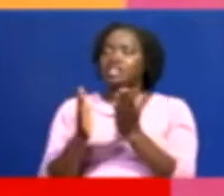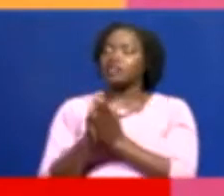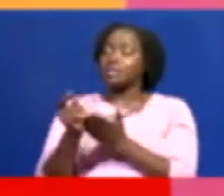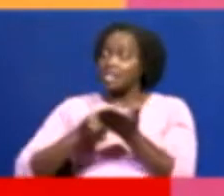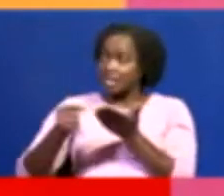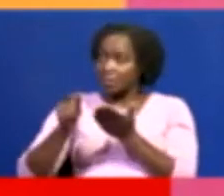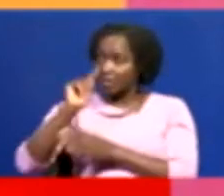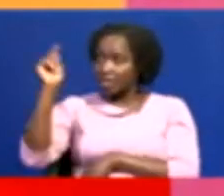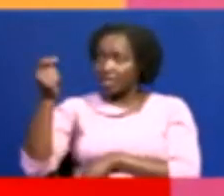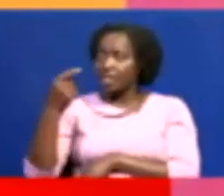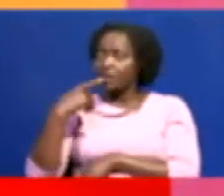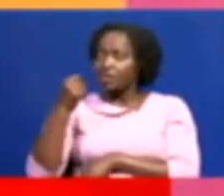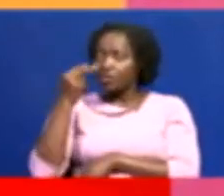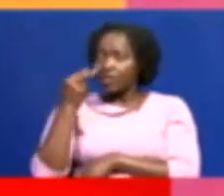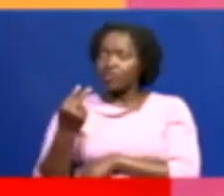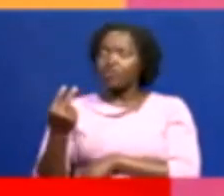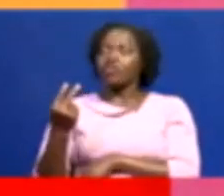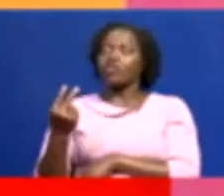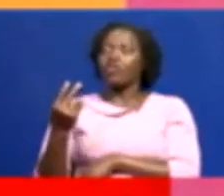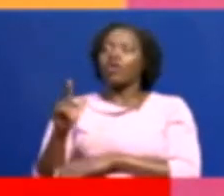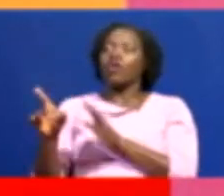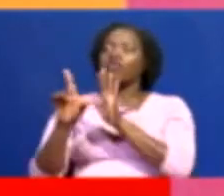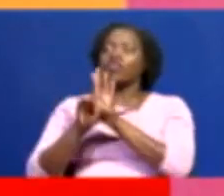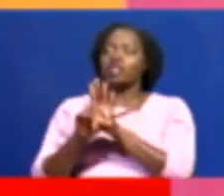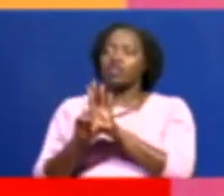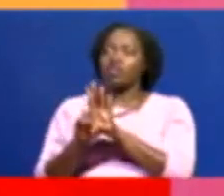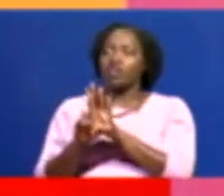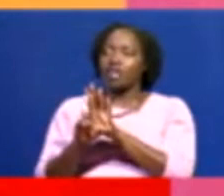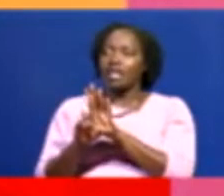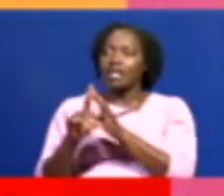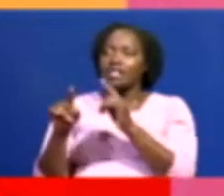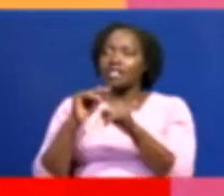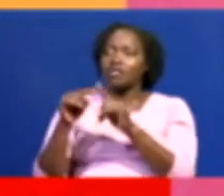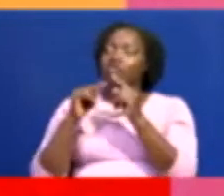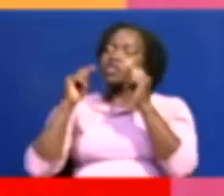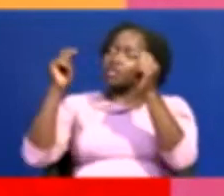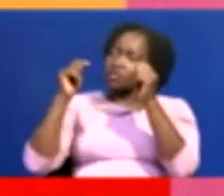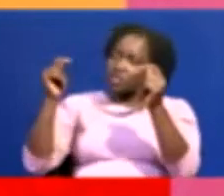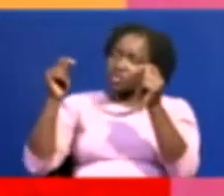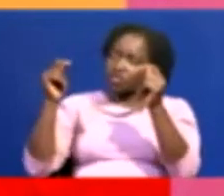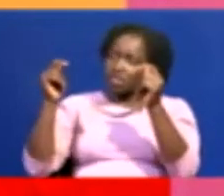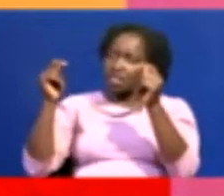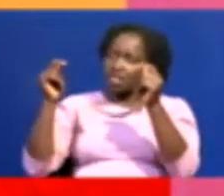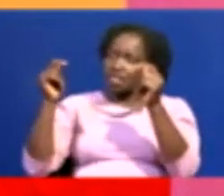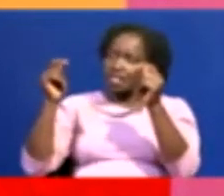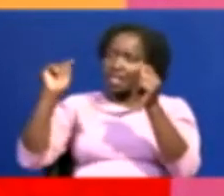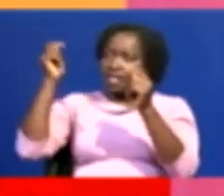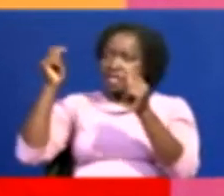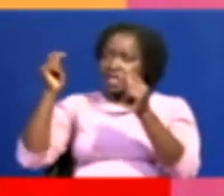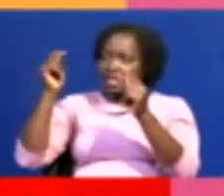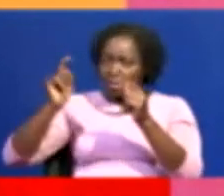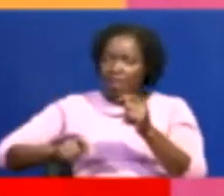Kenya. So in the view of the legal local standard of these demonstrations and protests, Kenya must